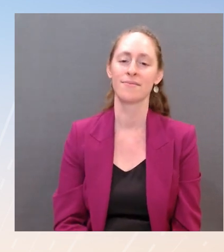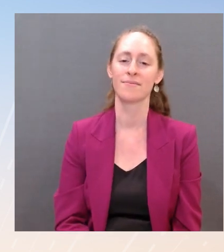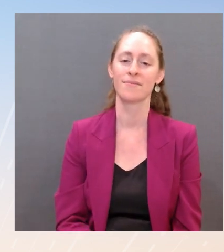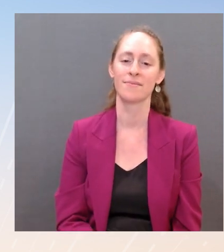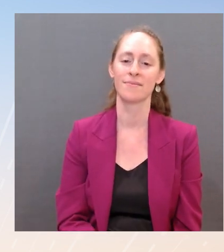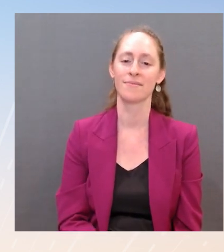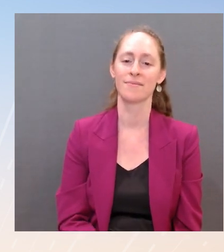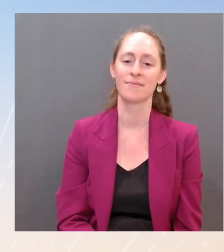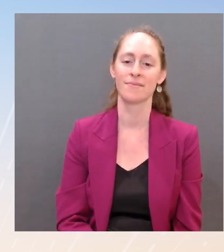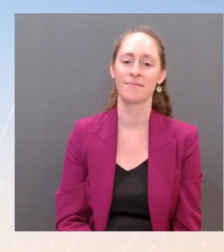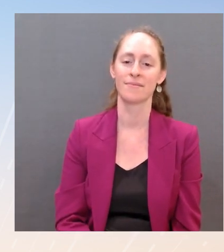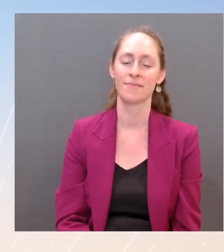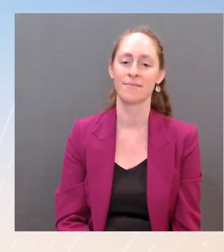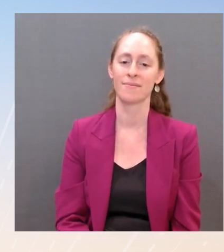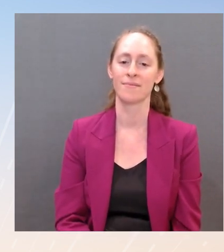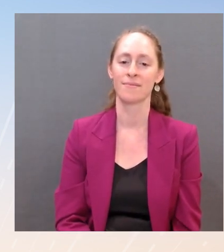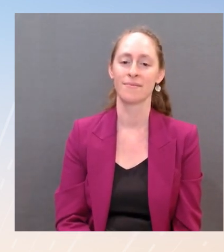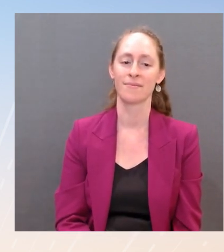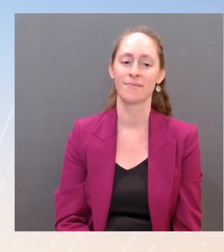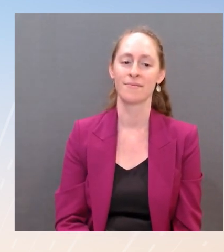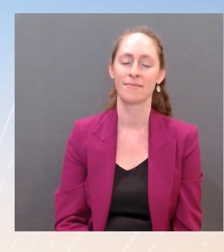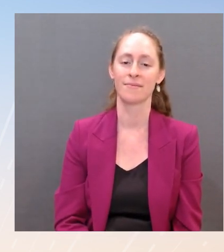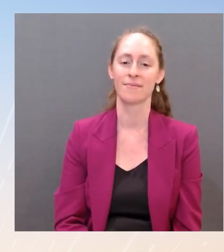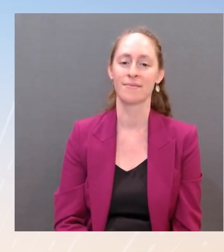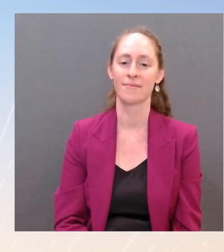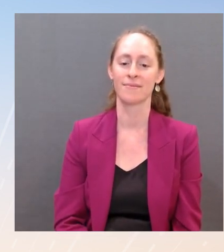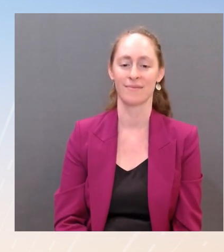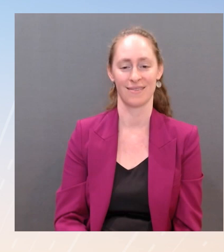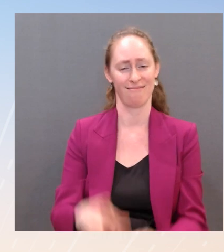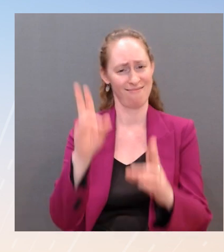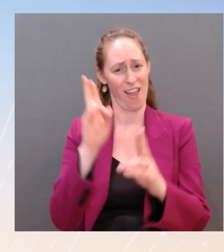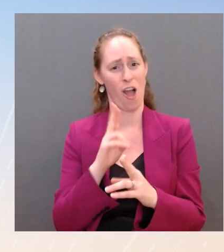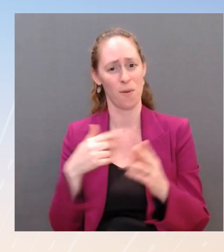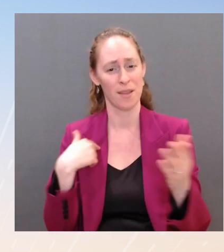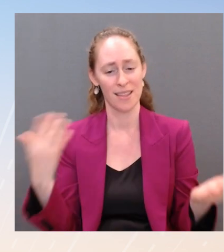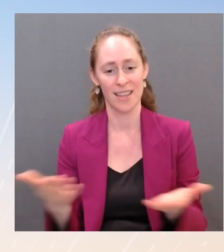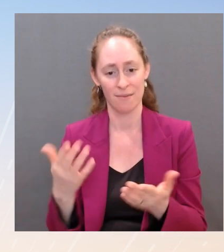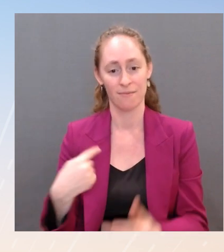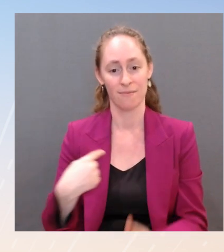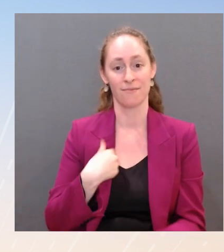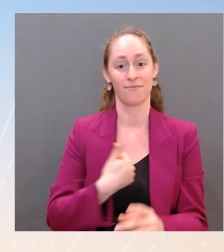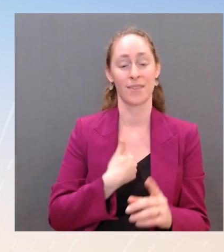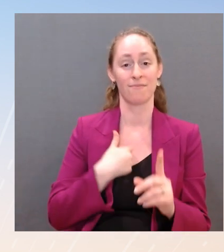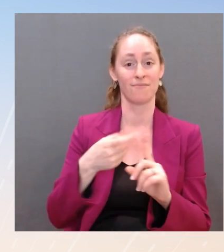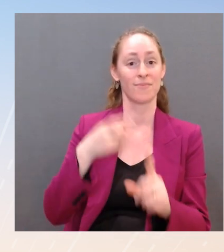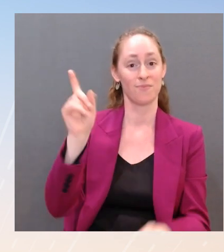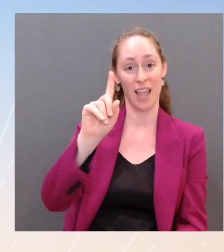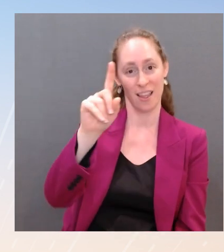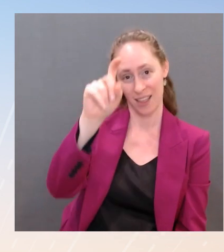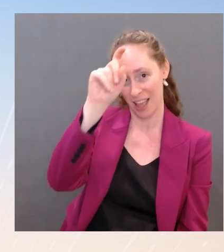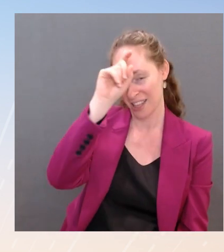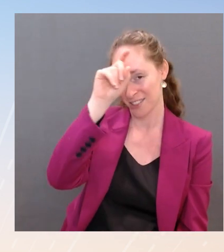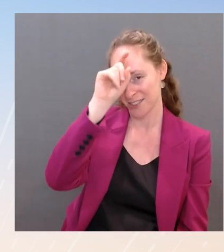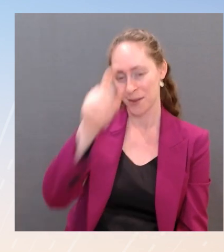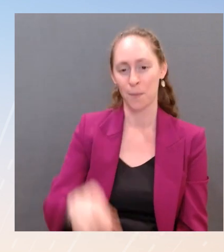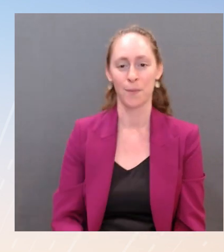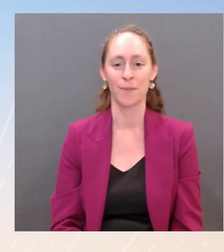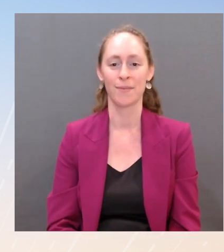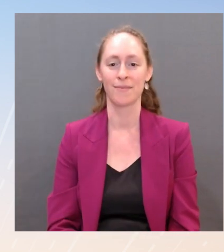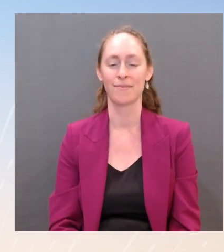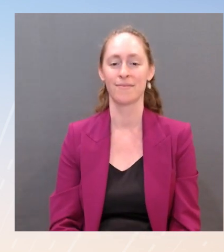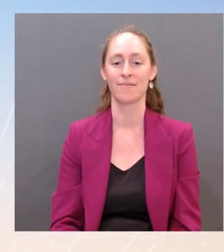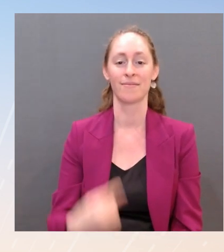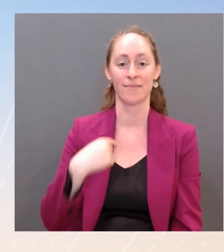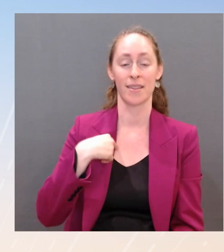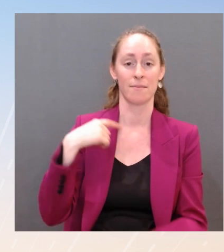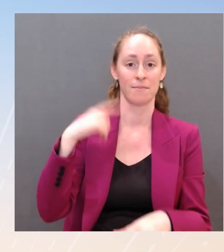today. My name is Mahmoud Keder. I am an Egyptian immigrant, Muslim. I came to the States when I was 12 years old. And I spent the next